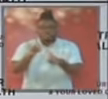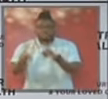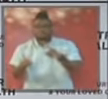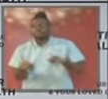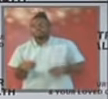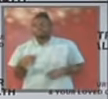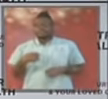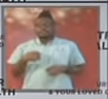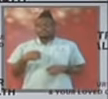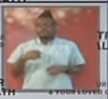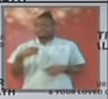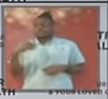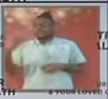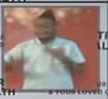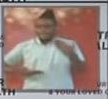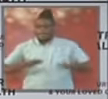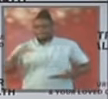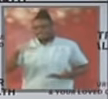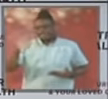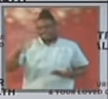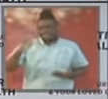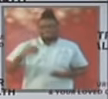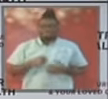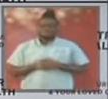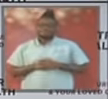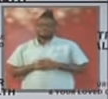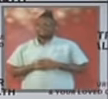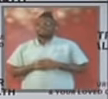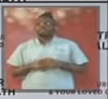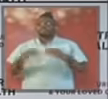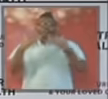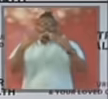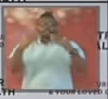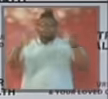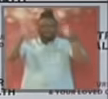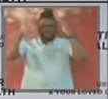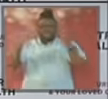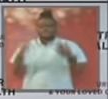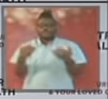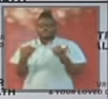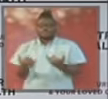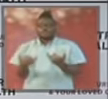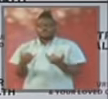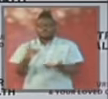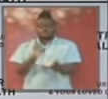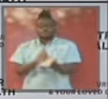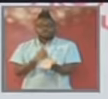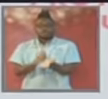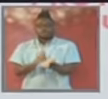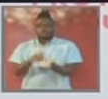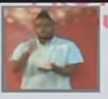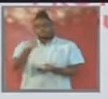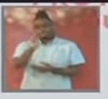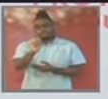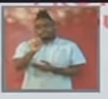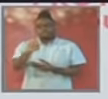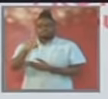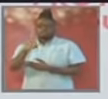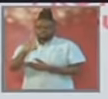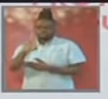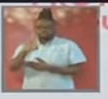and thank you for the opportunity. Thank you very much, Minister. And we go to Dr. Richards, who will present the clinical update this